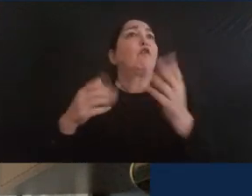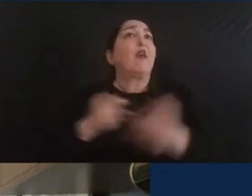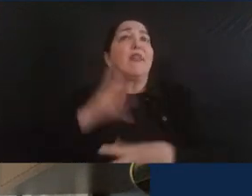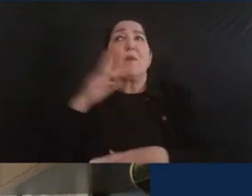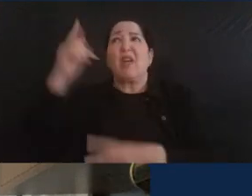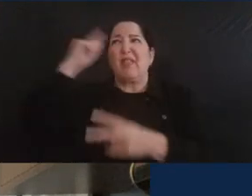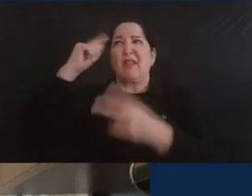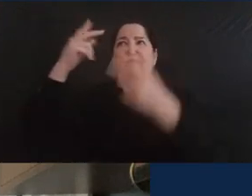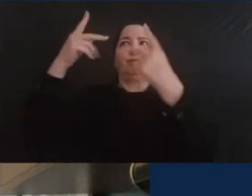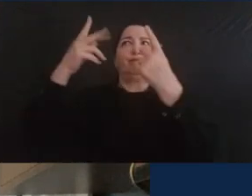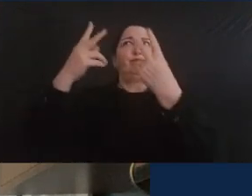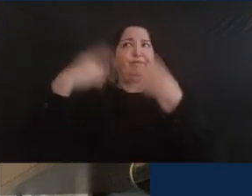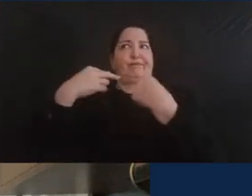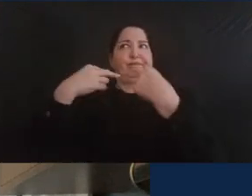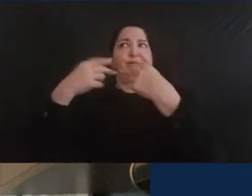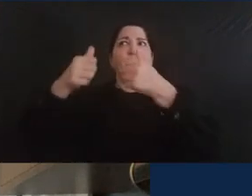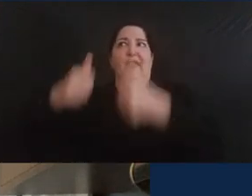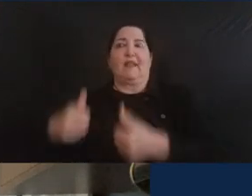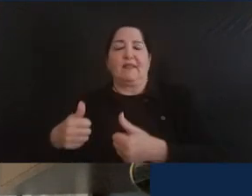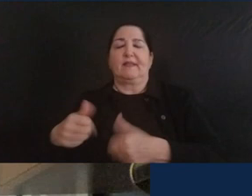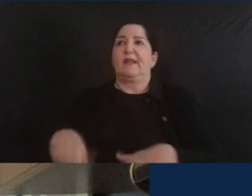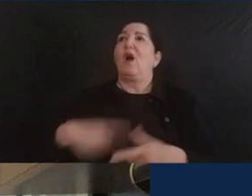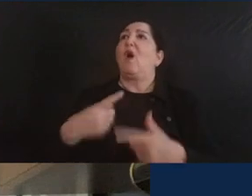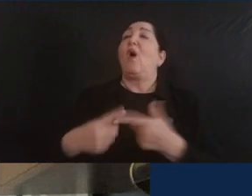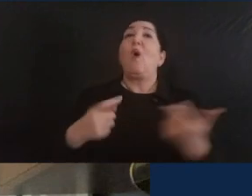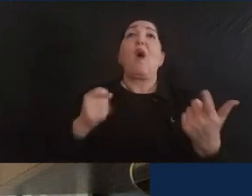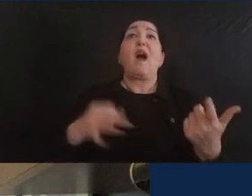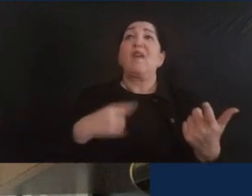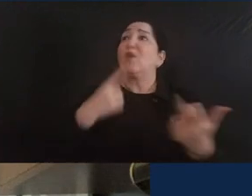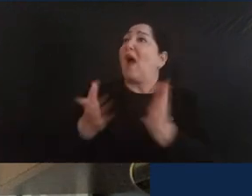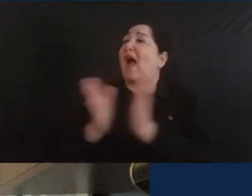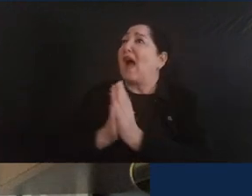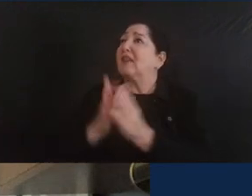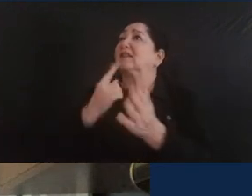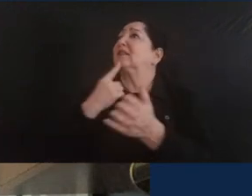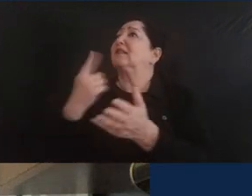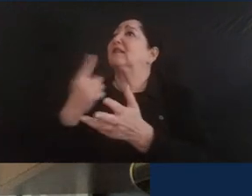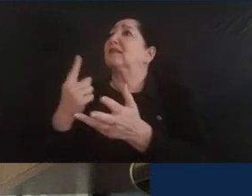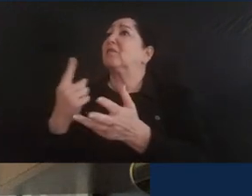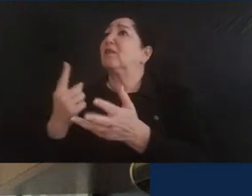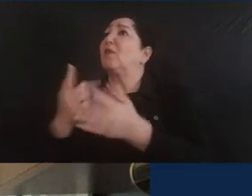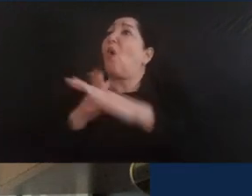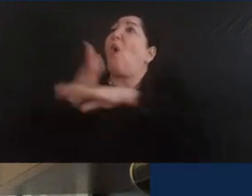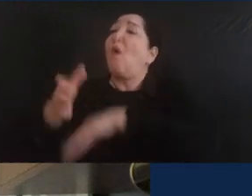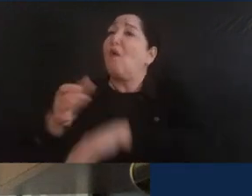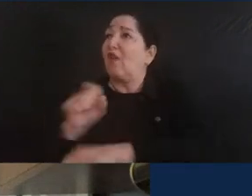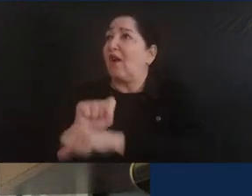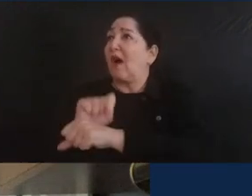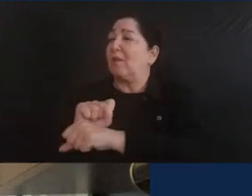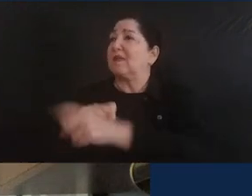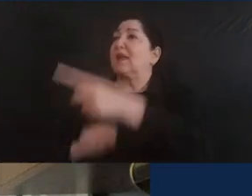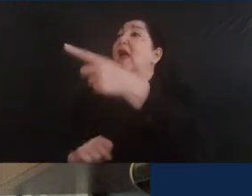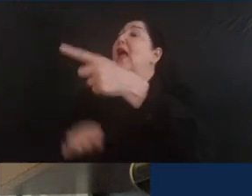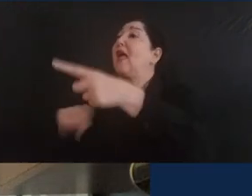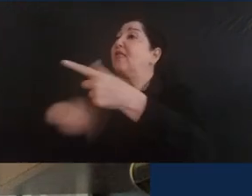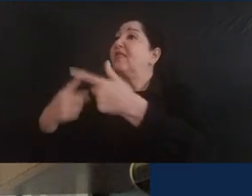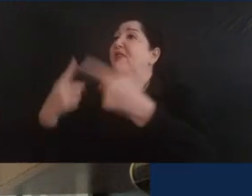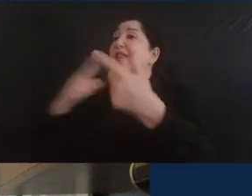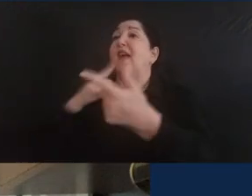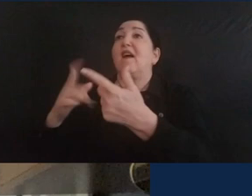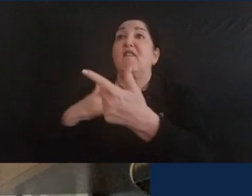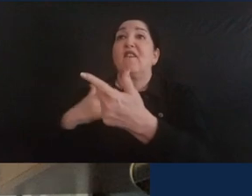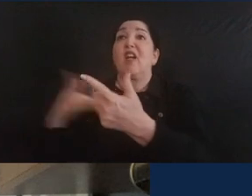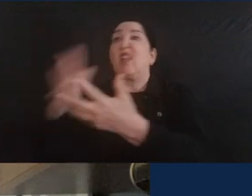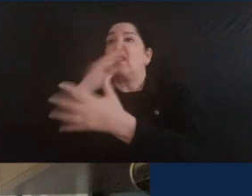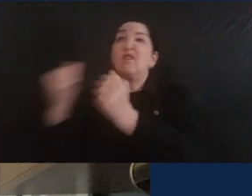less of you, or embarrassed when they overcompensate and therefore sound like they're annoyed with you, believe me, I